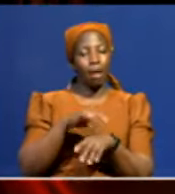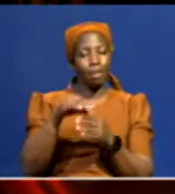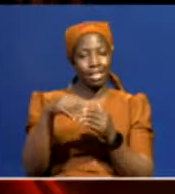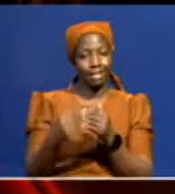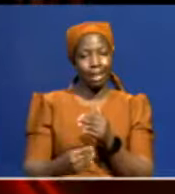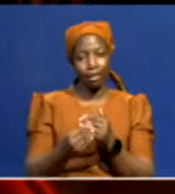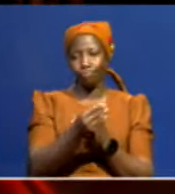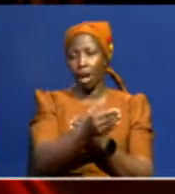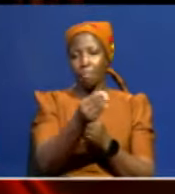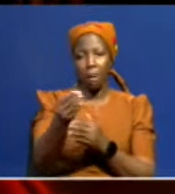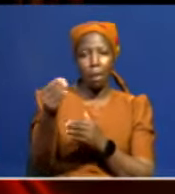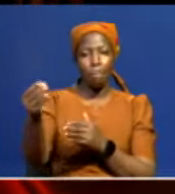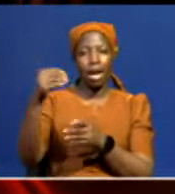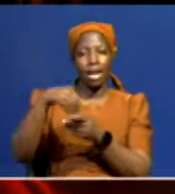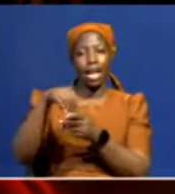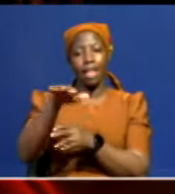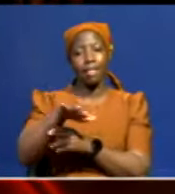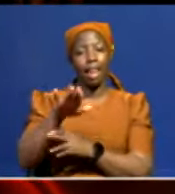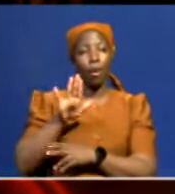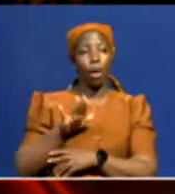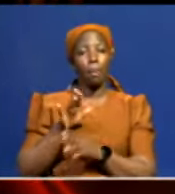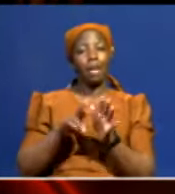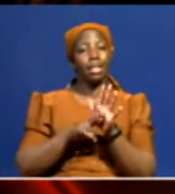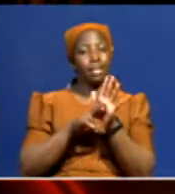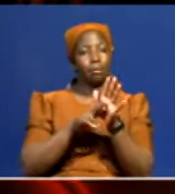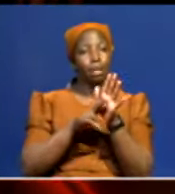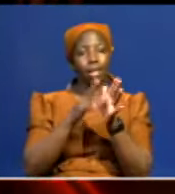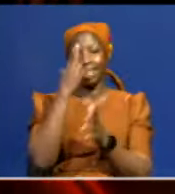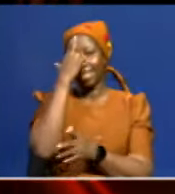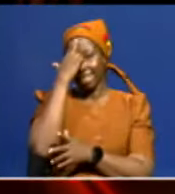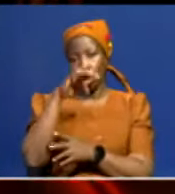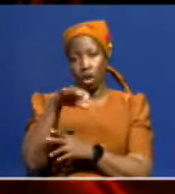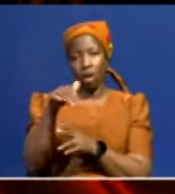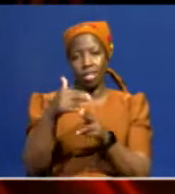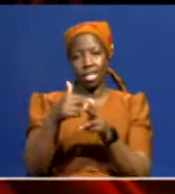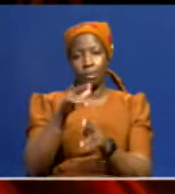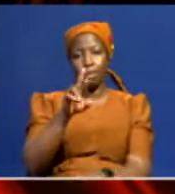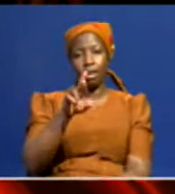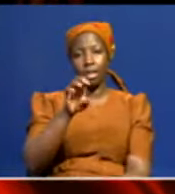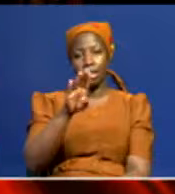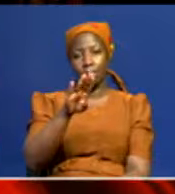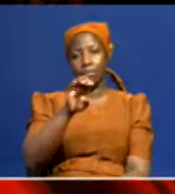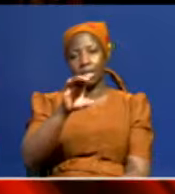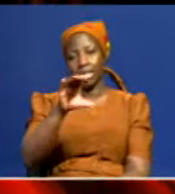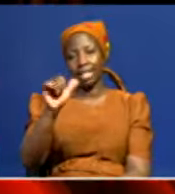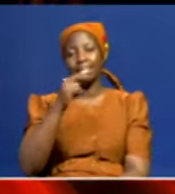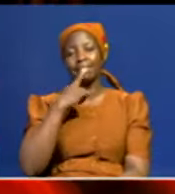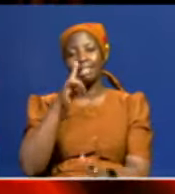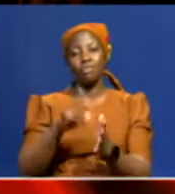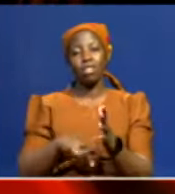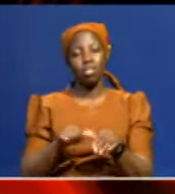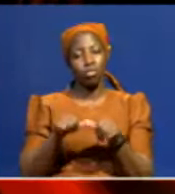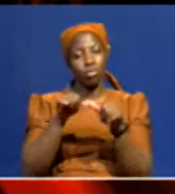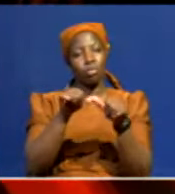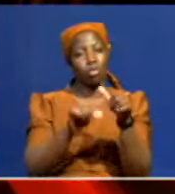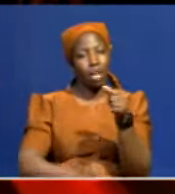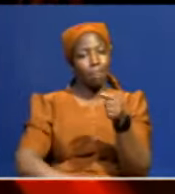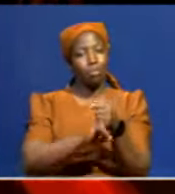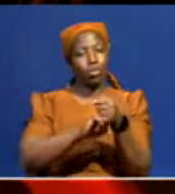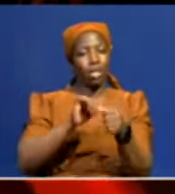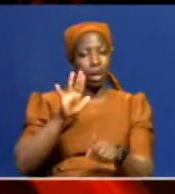the area, Narok County Women Representative Rebecca Tonkei said she will continue supporting women groups in the